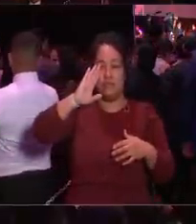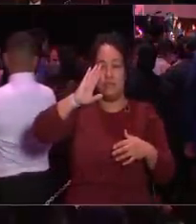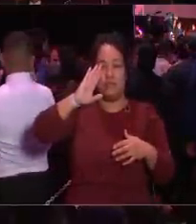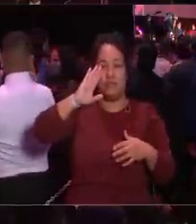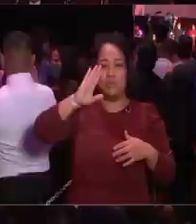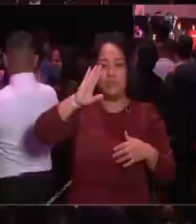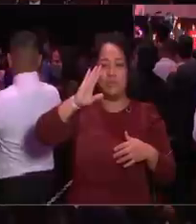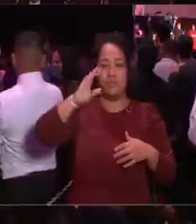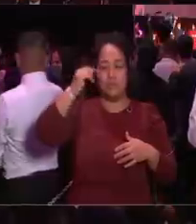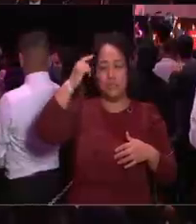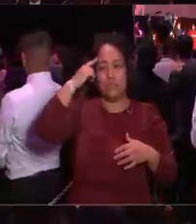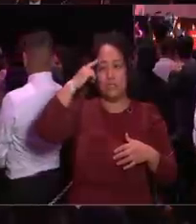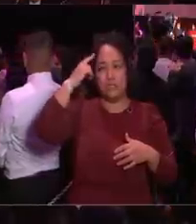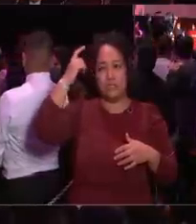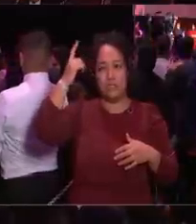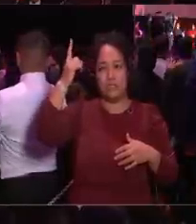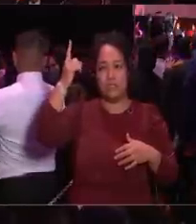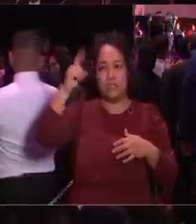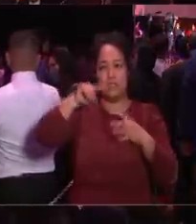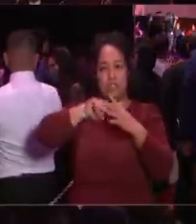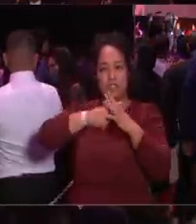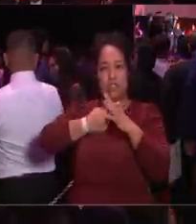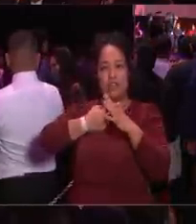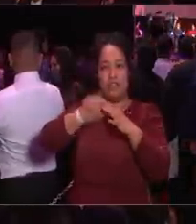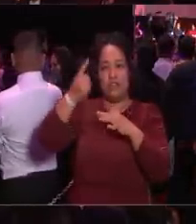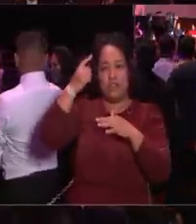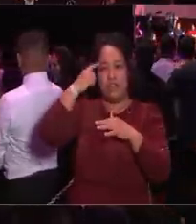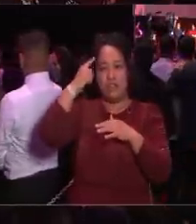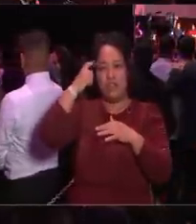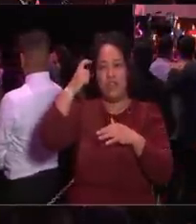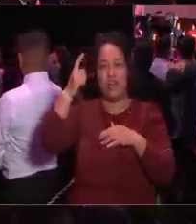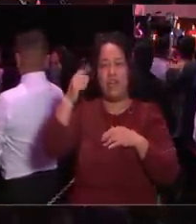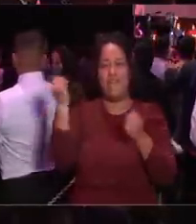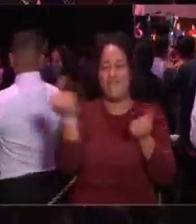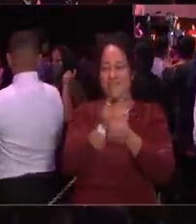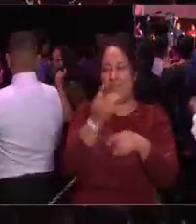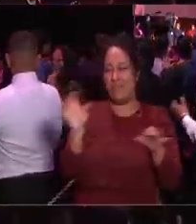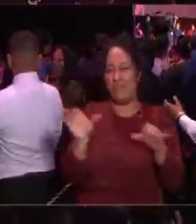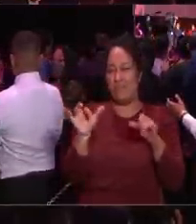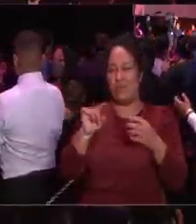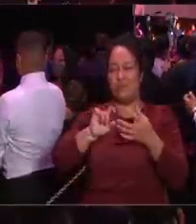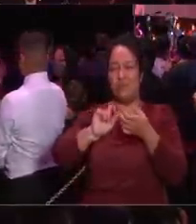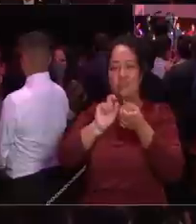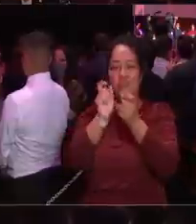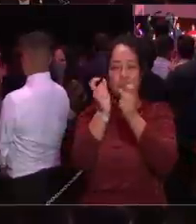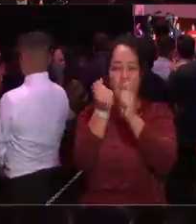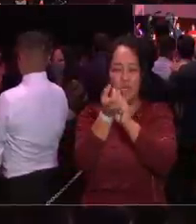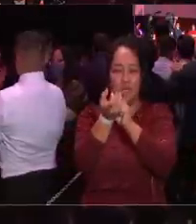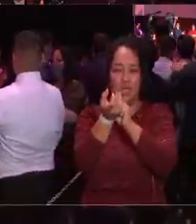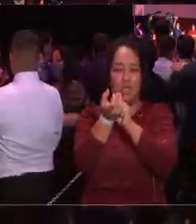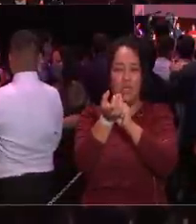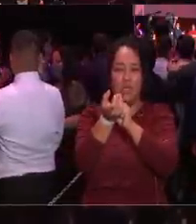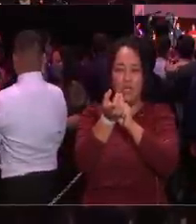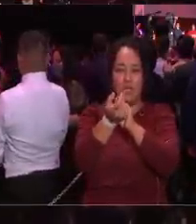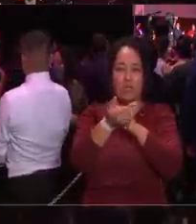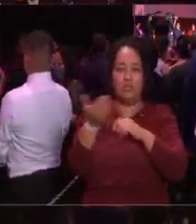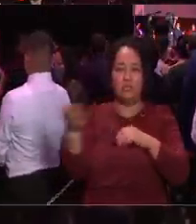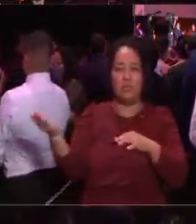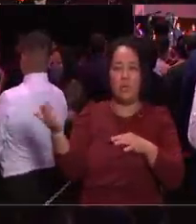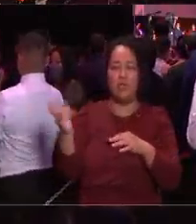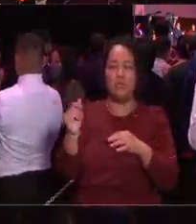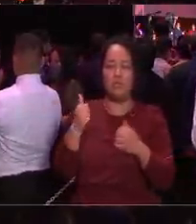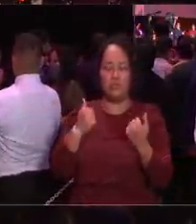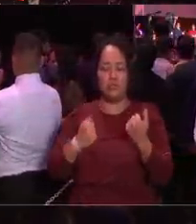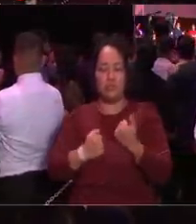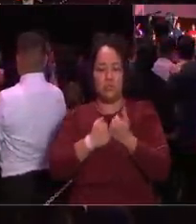you start thinking like this, cuando piensan así, everything you do is going to change, todo va a cambiar. Because sometimes, you know, the people will